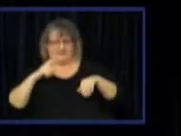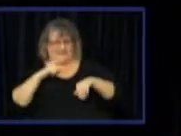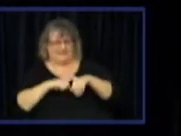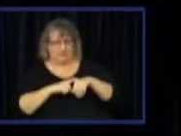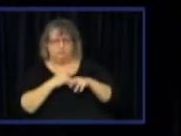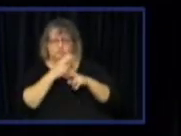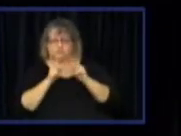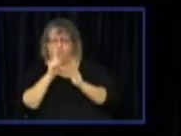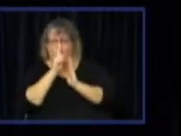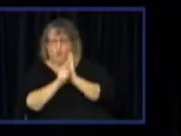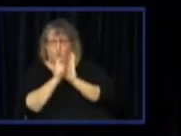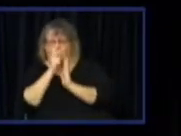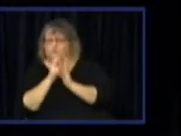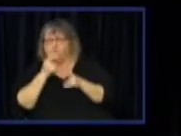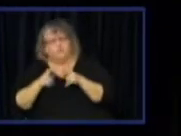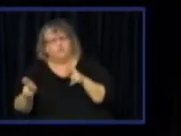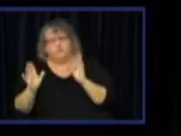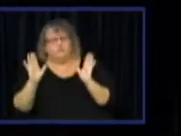few short hours,